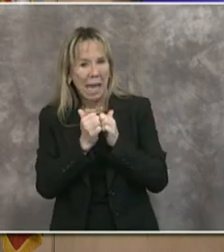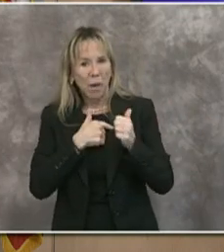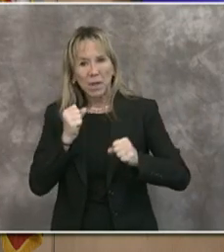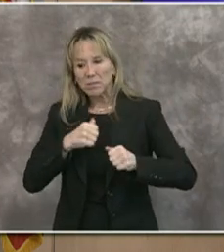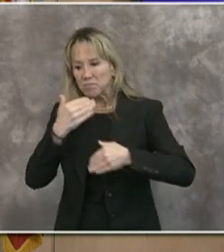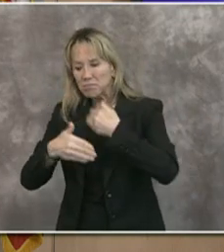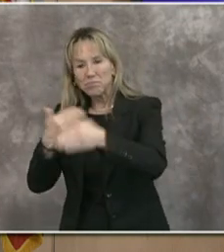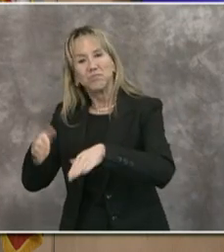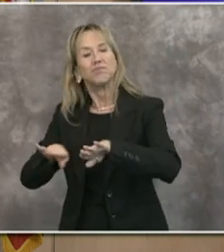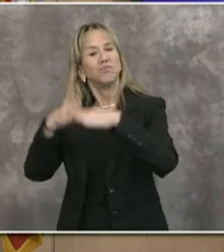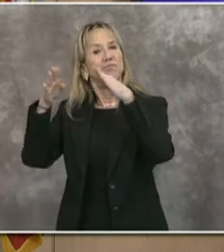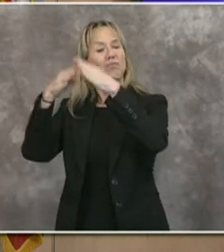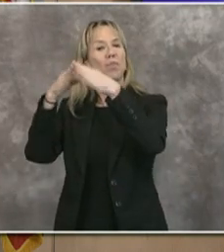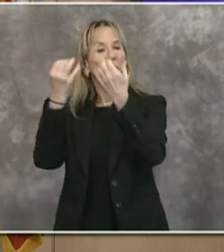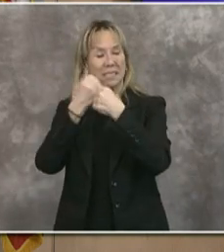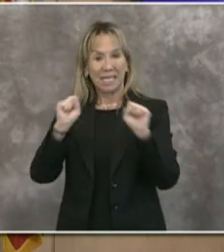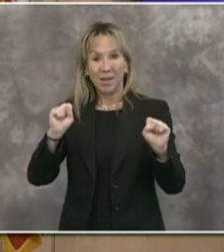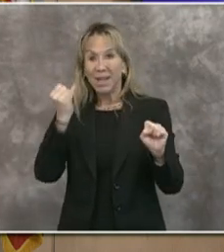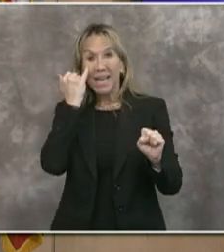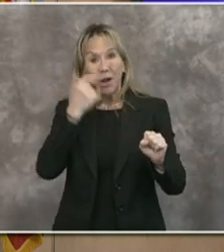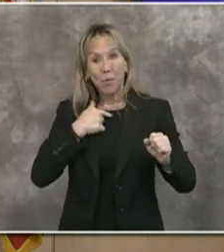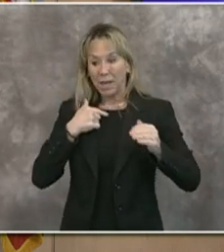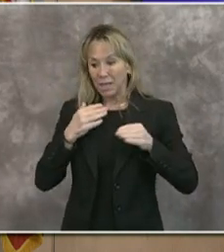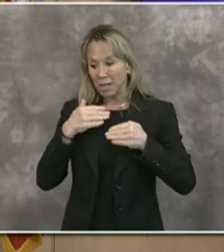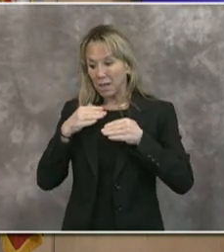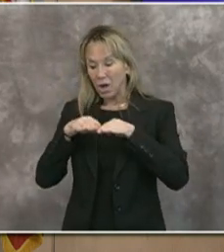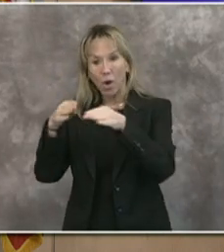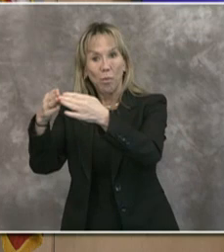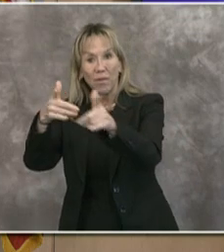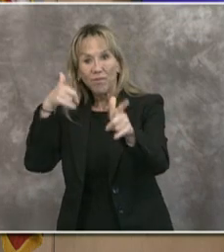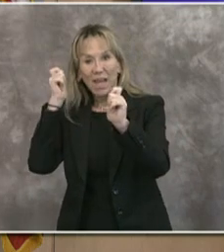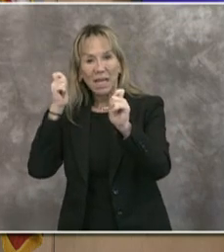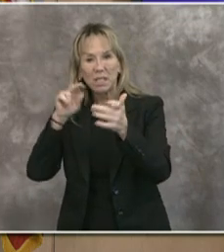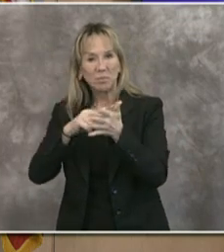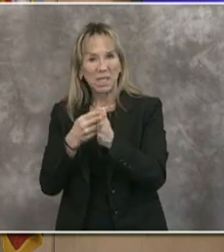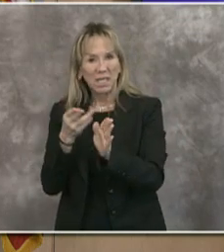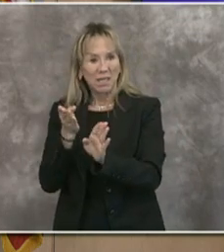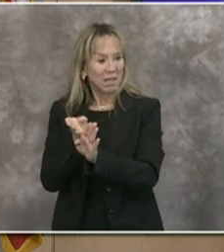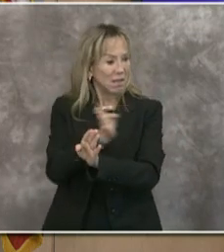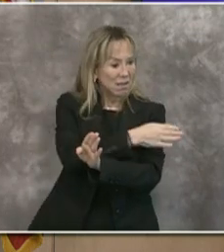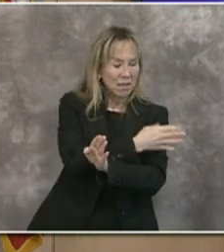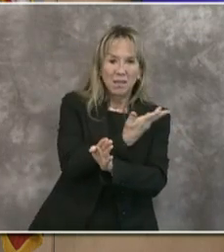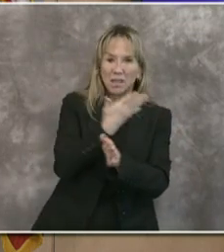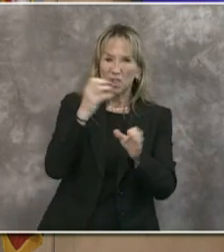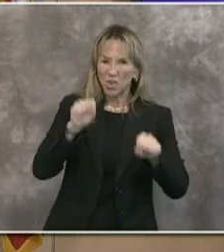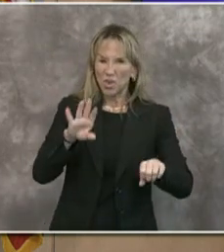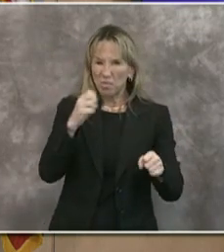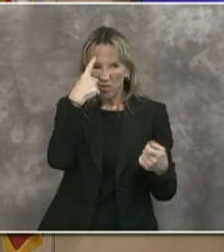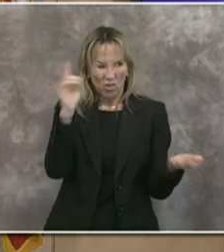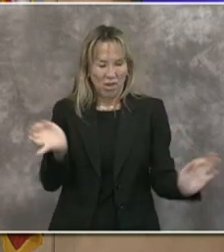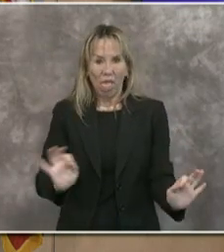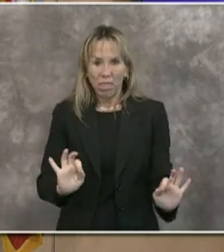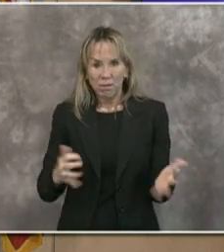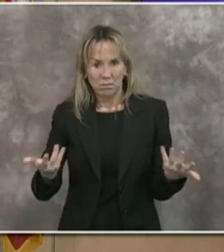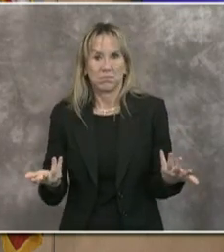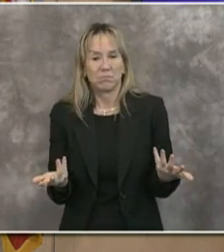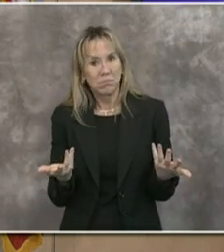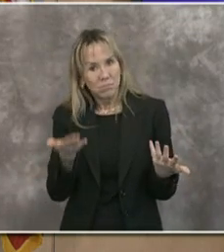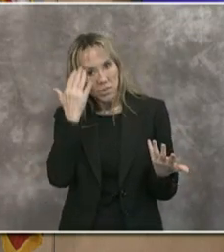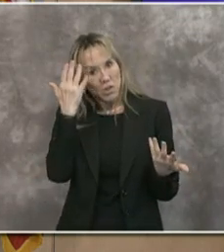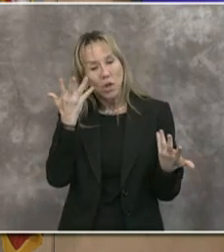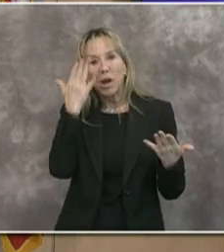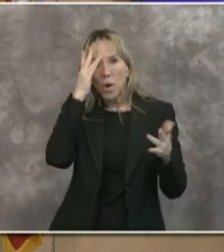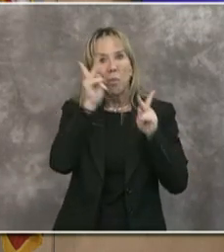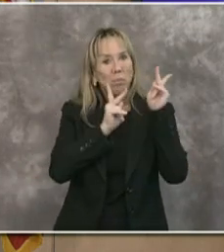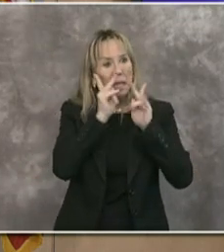away all of the tremendous sacrifice that's been made and all of the tremendous work that's been done. We know people are anxious. We know people